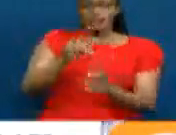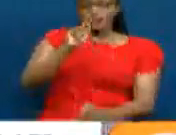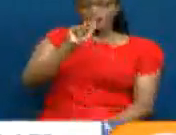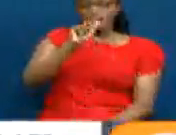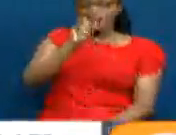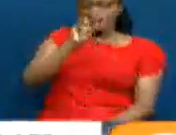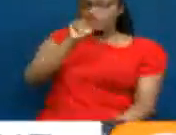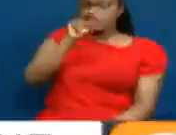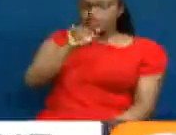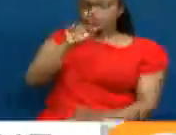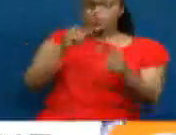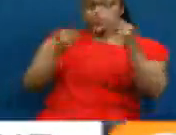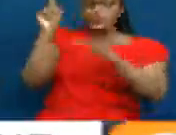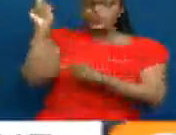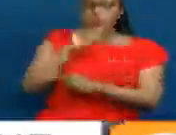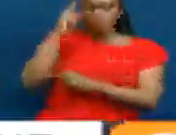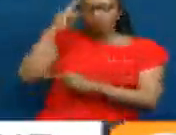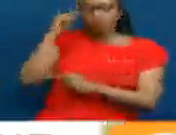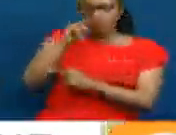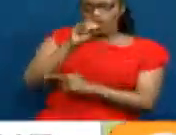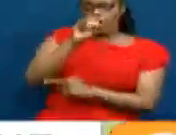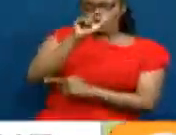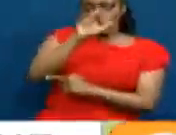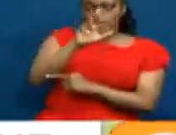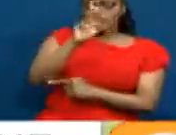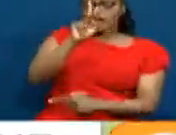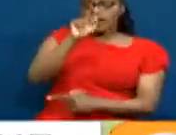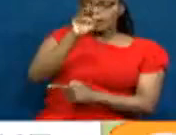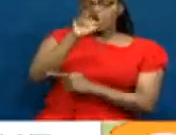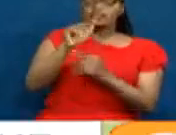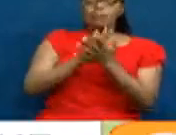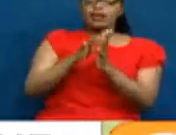Nataminyu beat or went over for the Oilers. Kabras